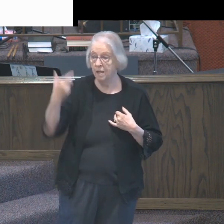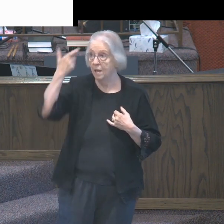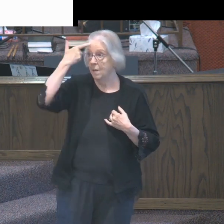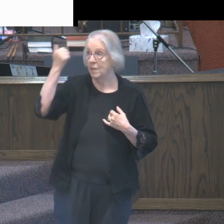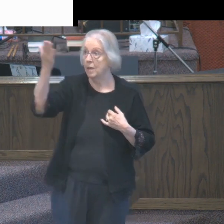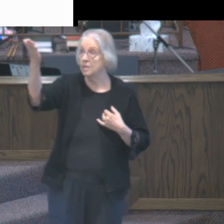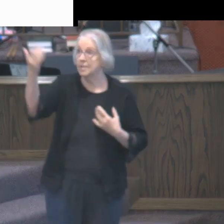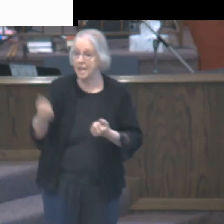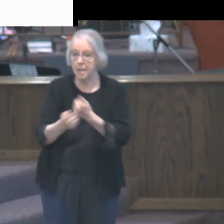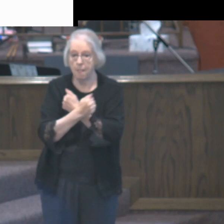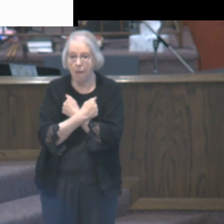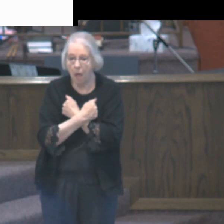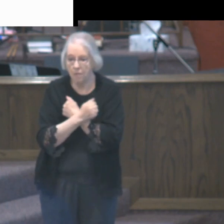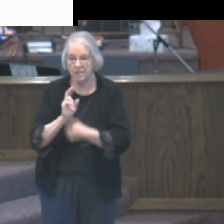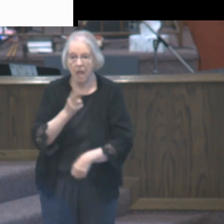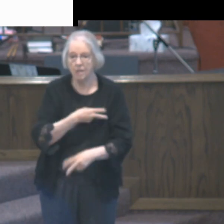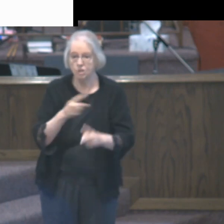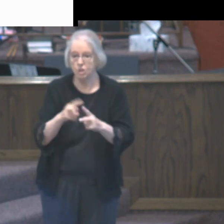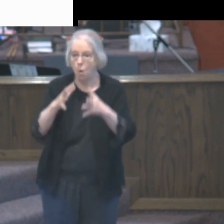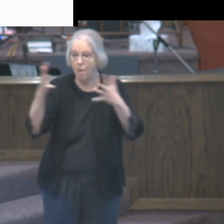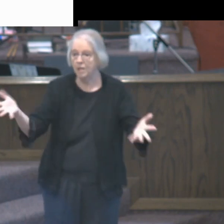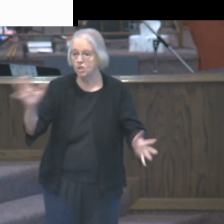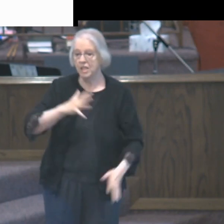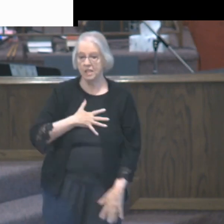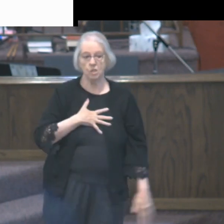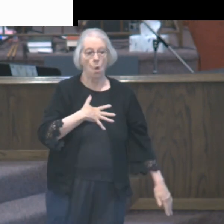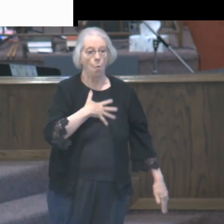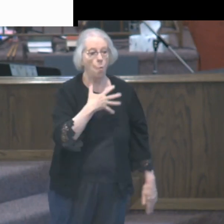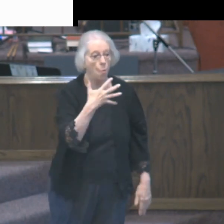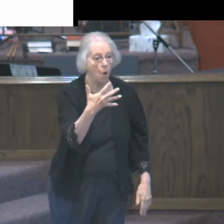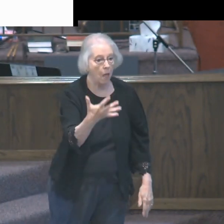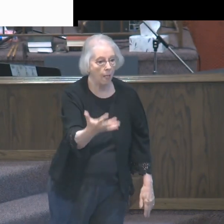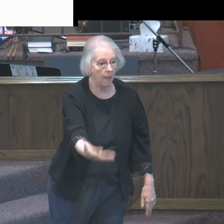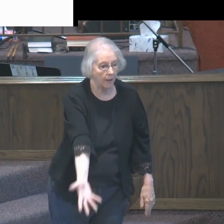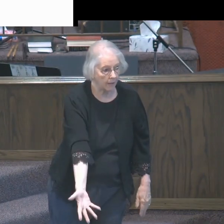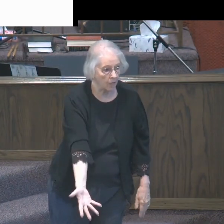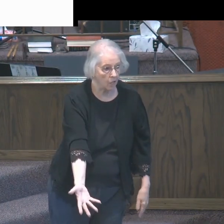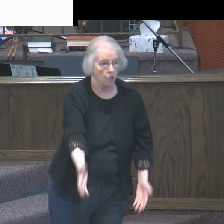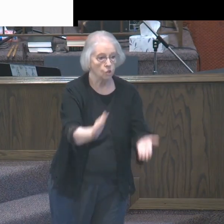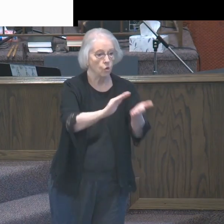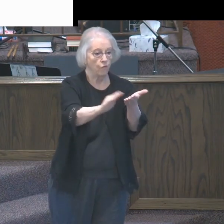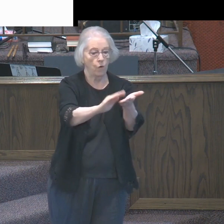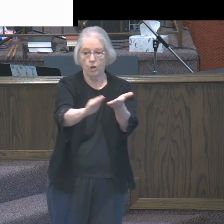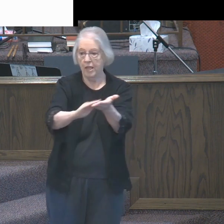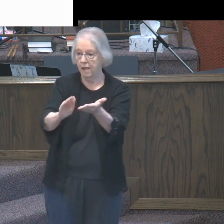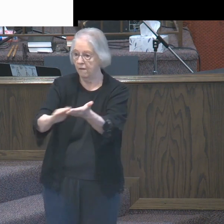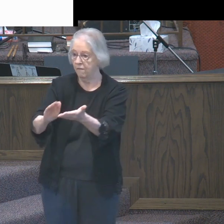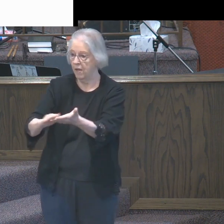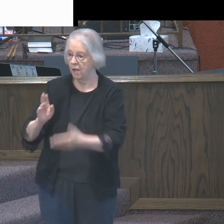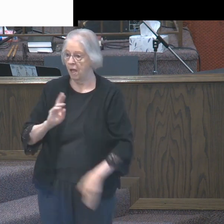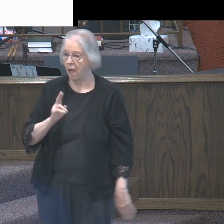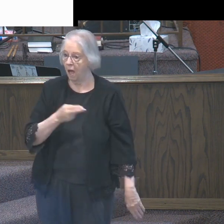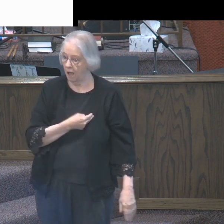no forgiveness. And so I believe God forgives because he